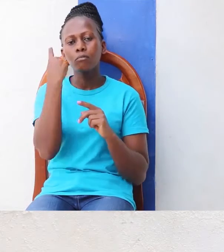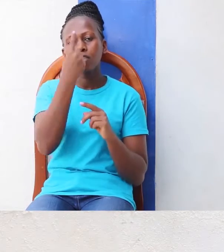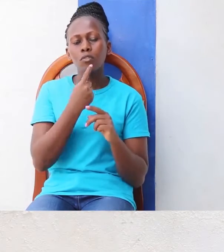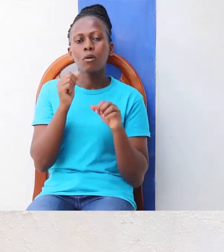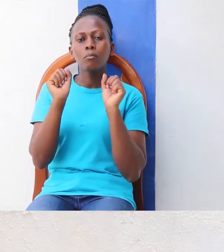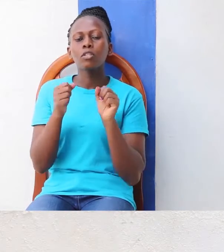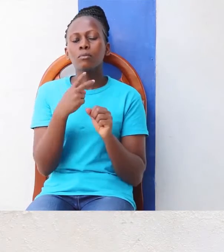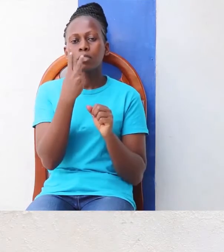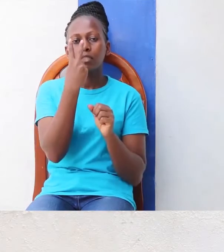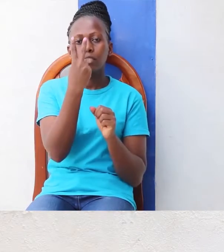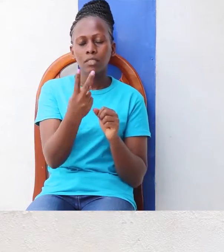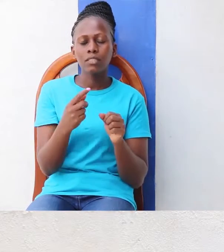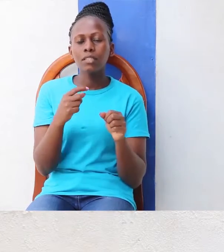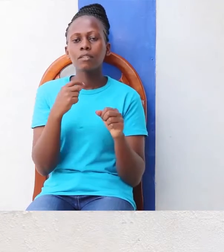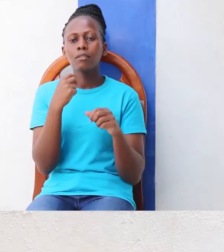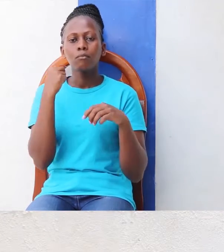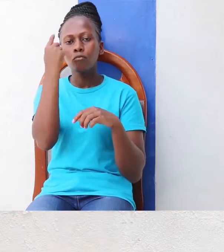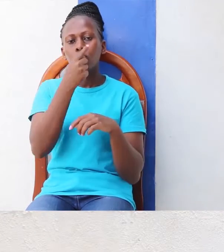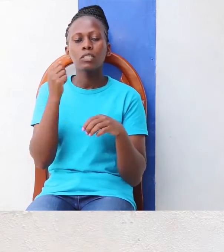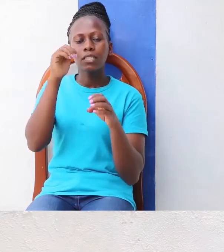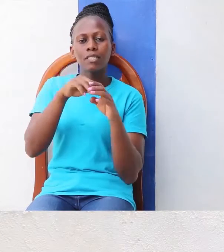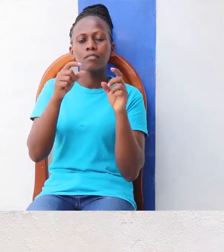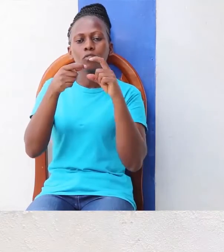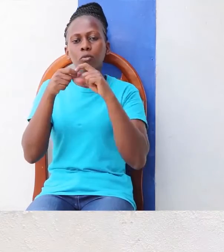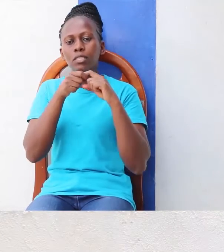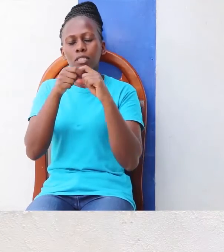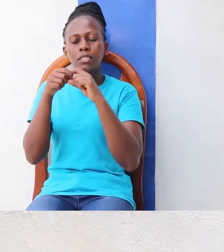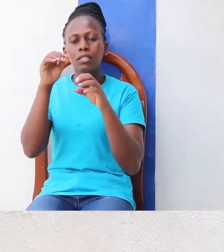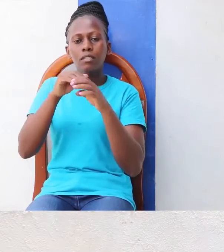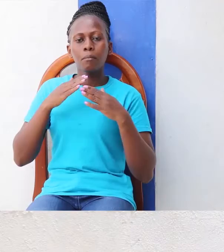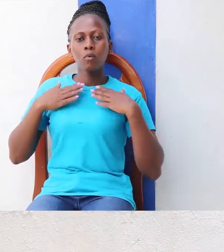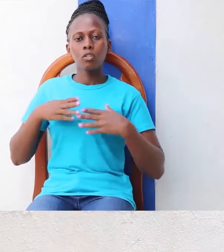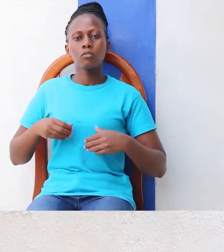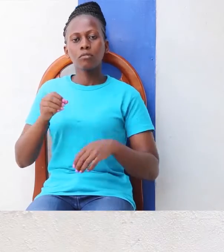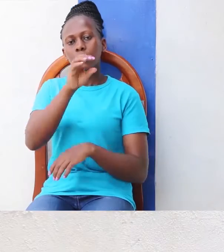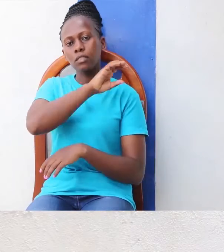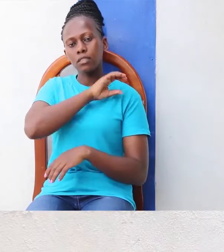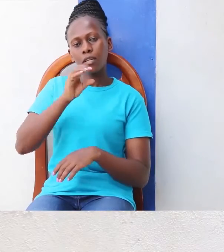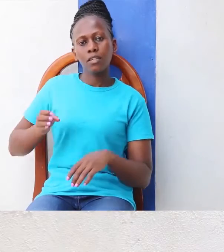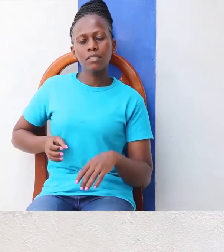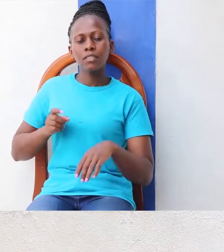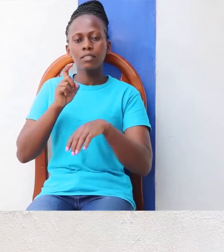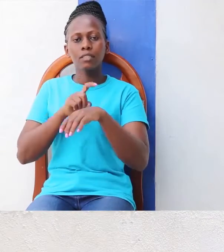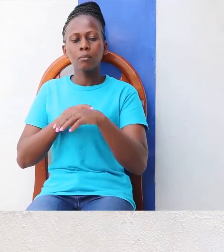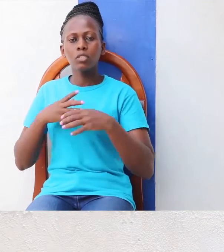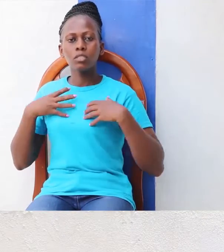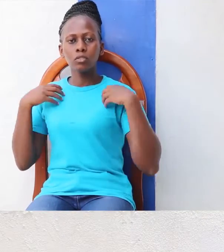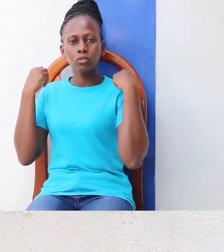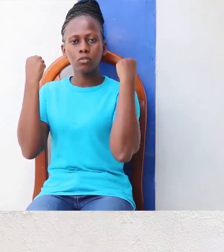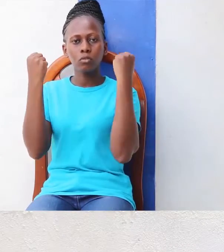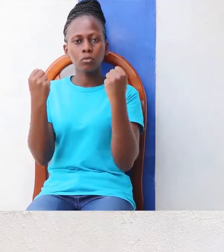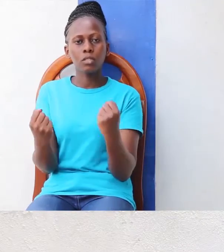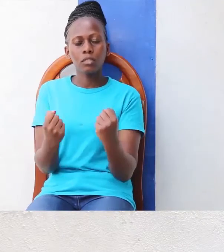can see the beauty that comes with unity in the ministry of God, in the body of Christ, the moment that we